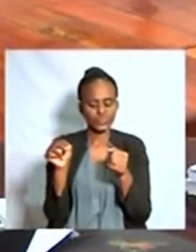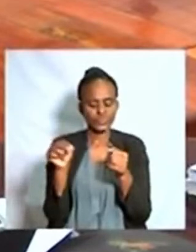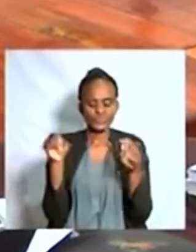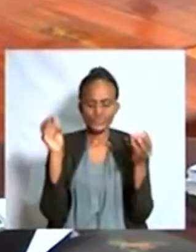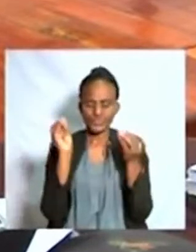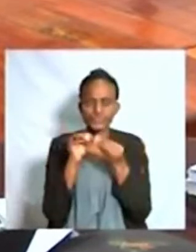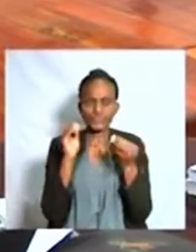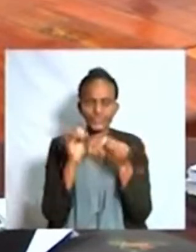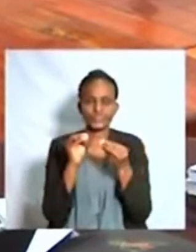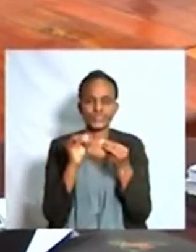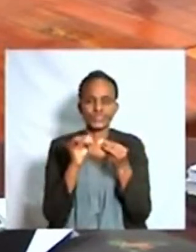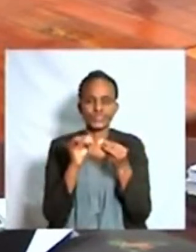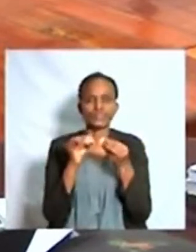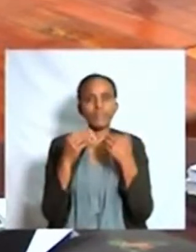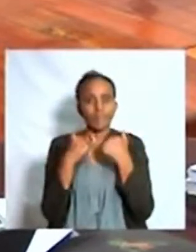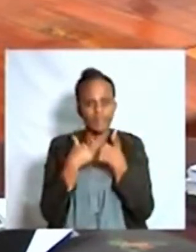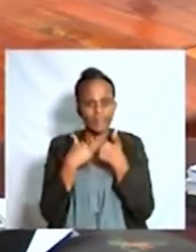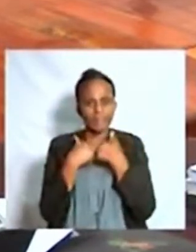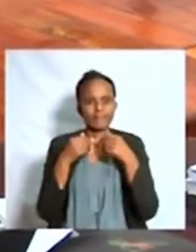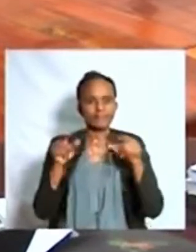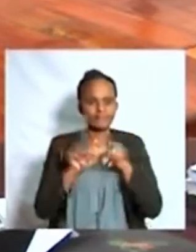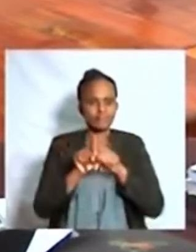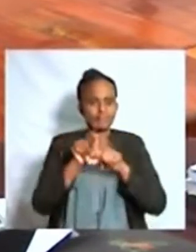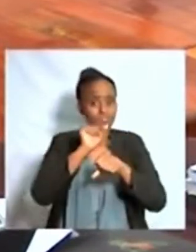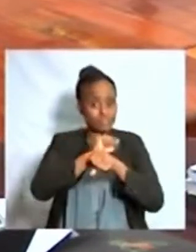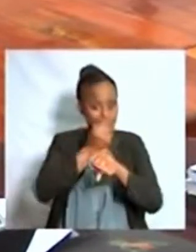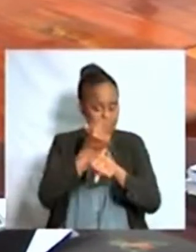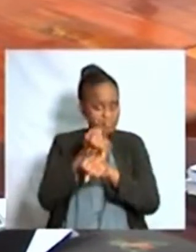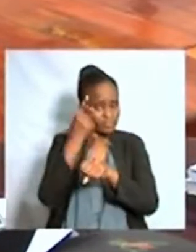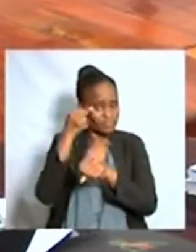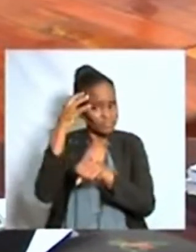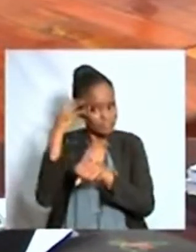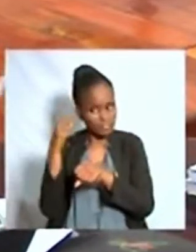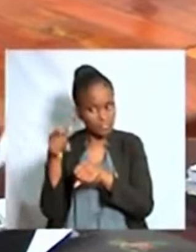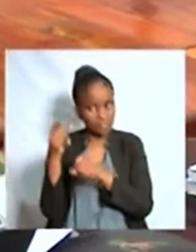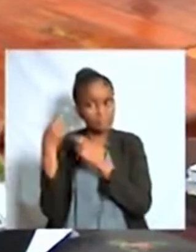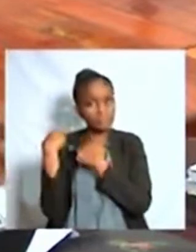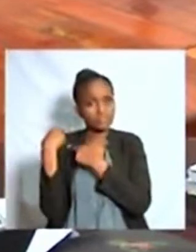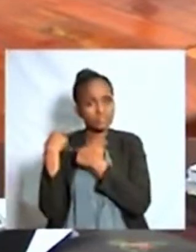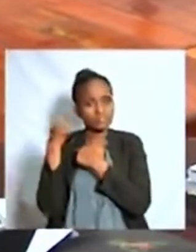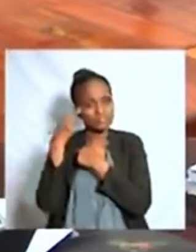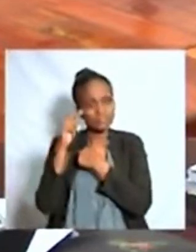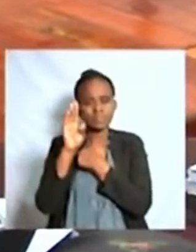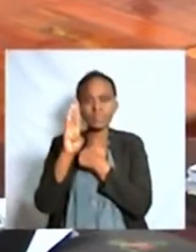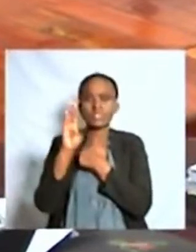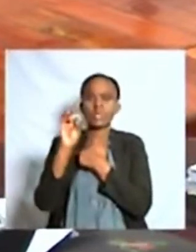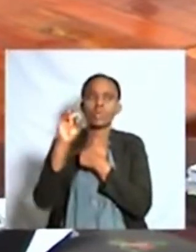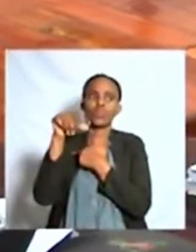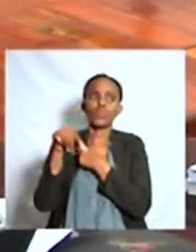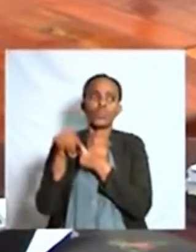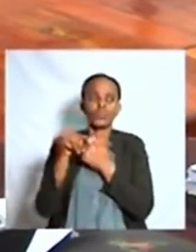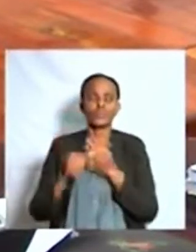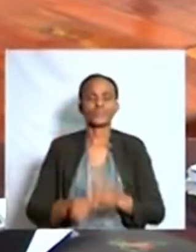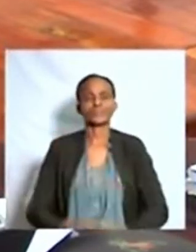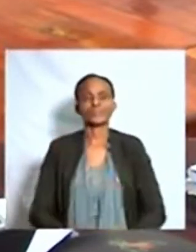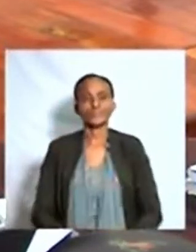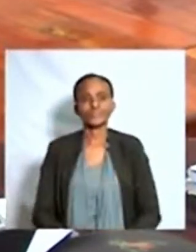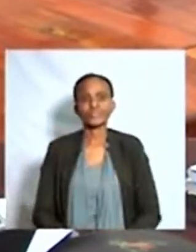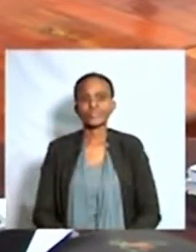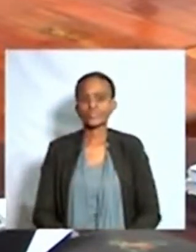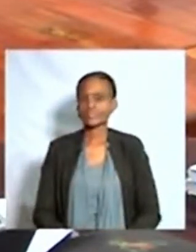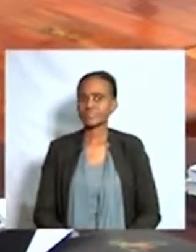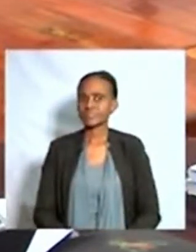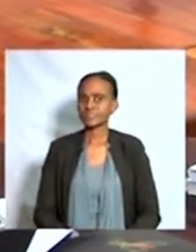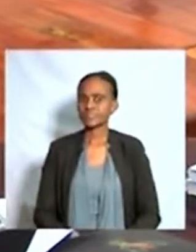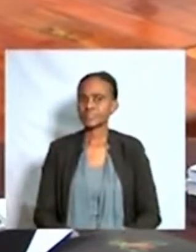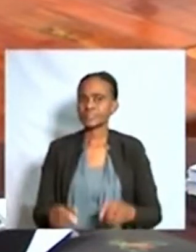Further, we have heightened the supervision for the officers tasked with preparation of BOQs. With regard